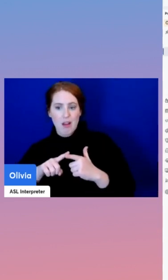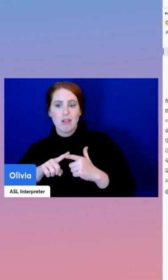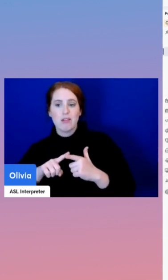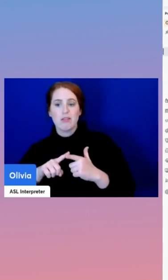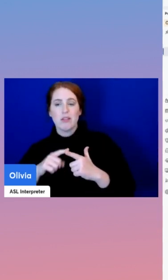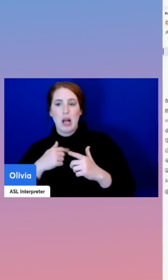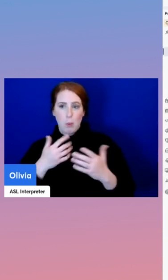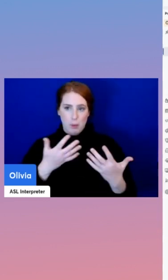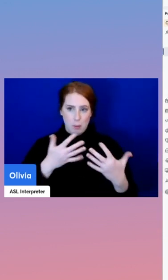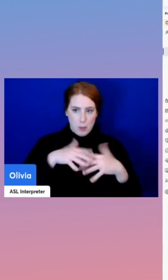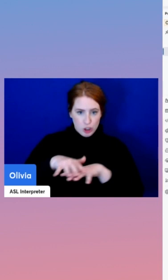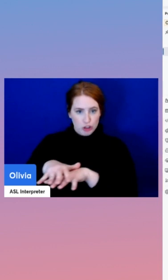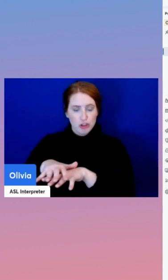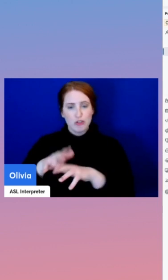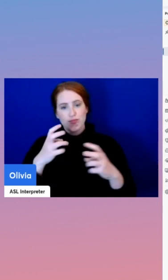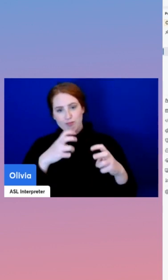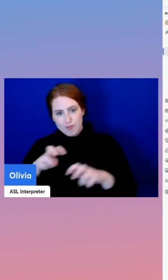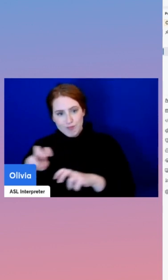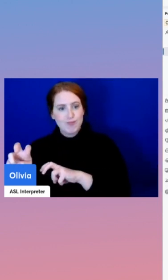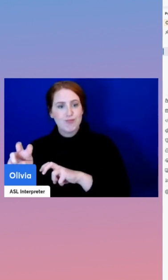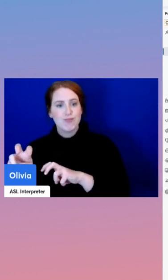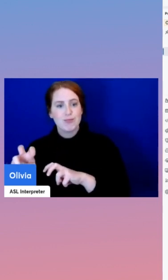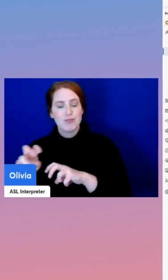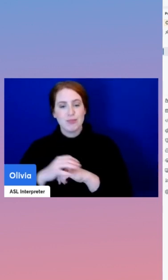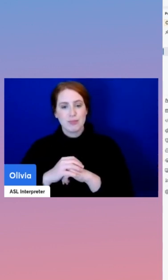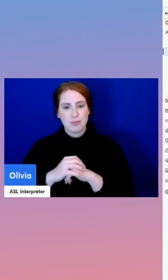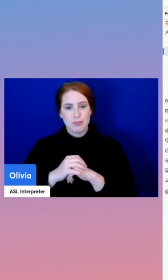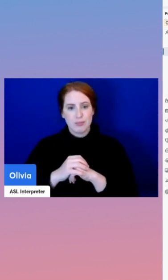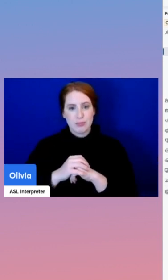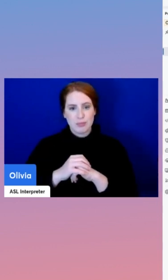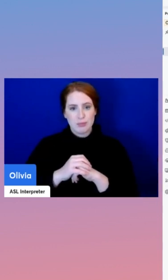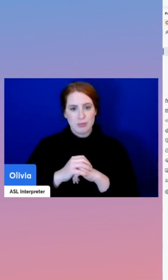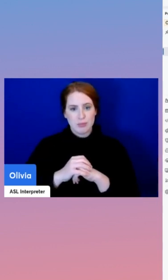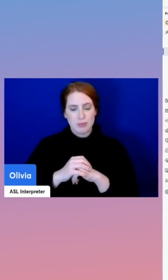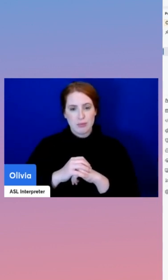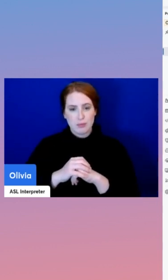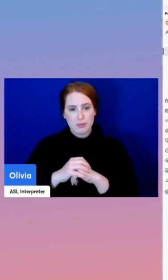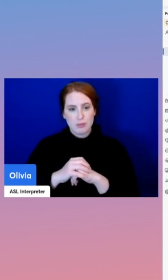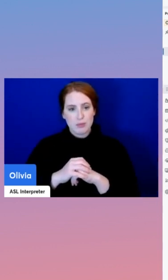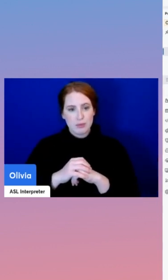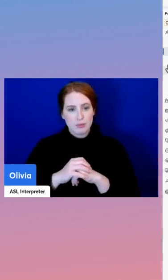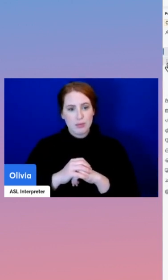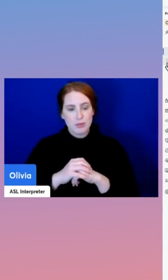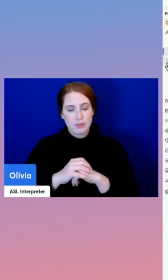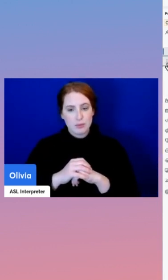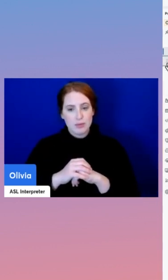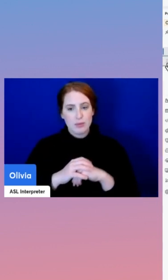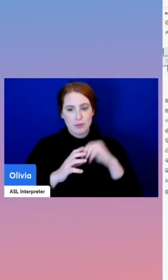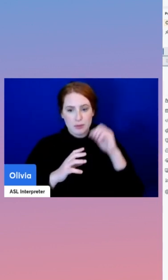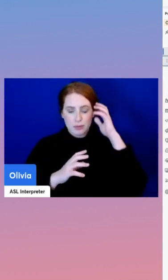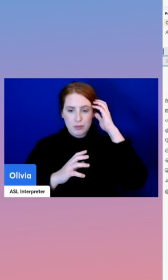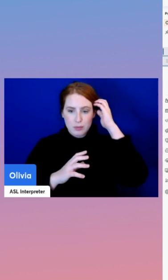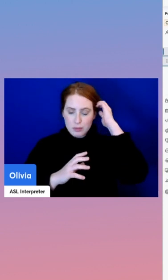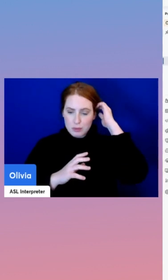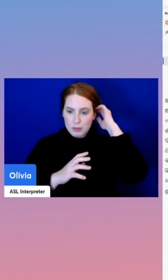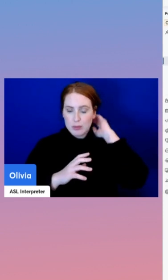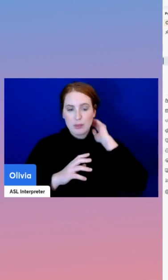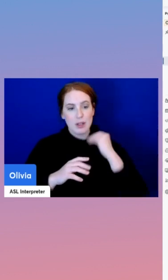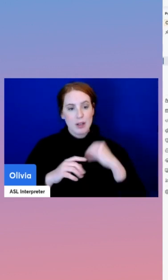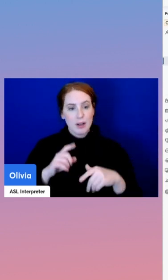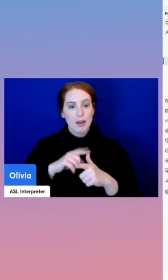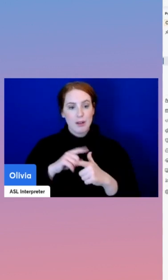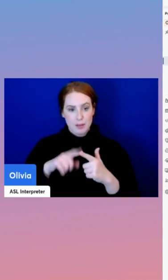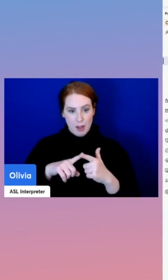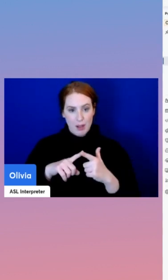it. Then I will execute my pipeline